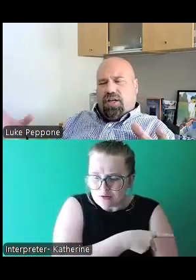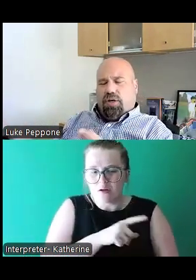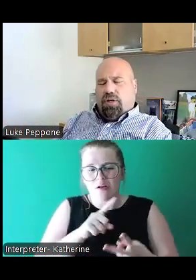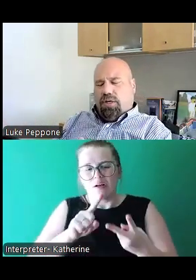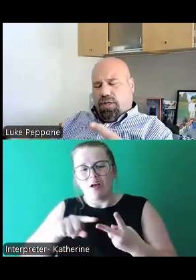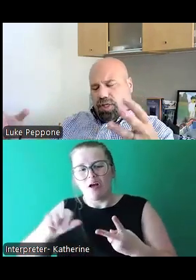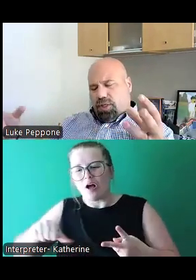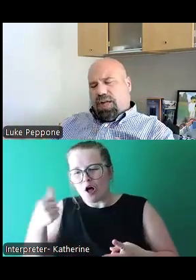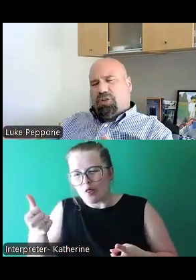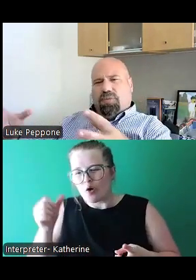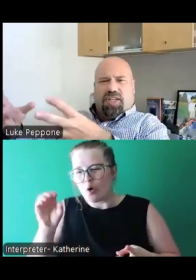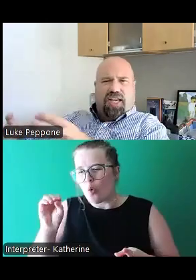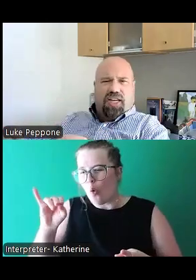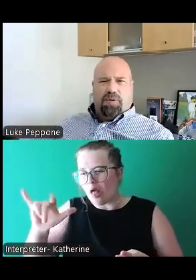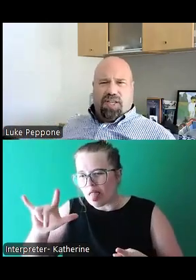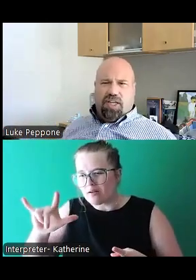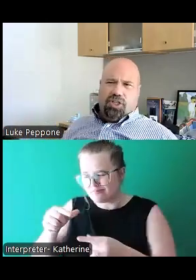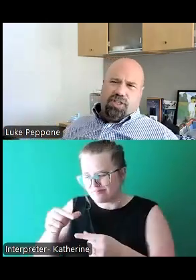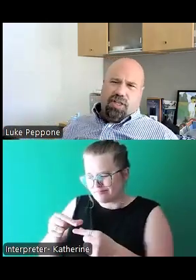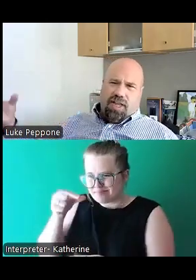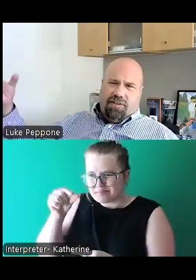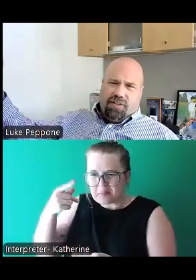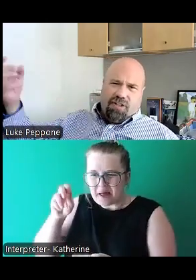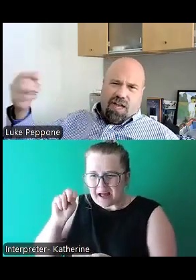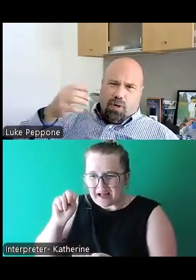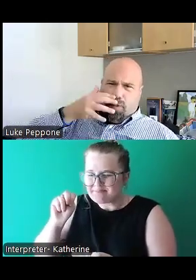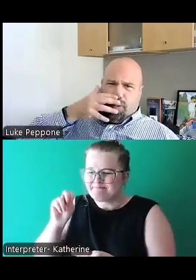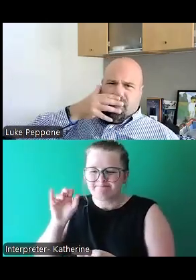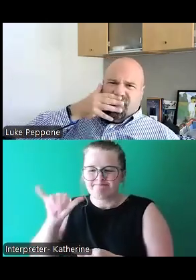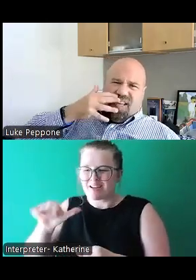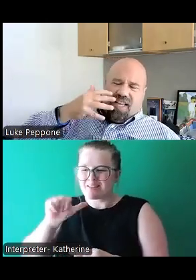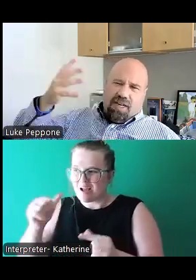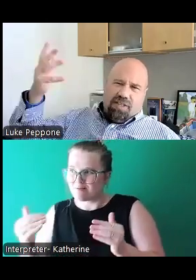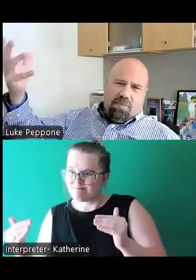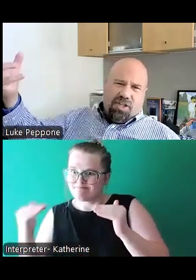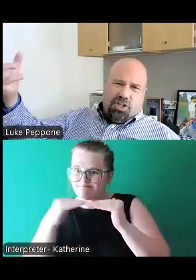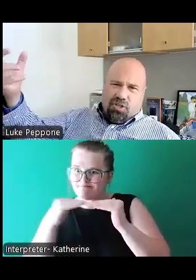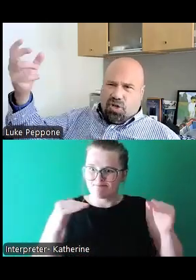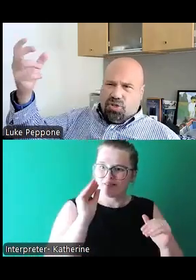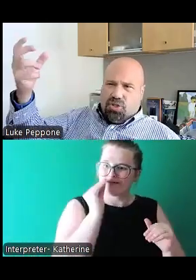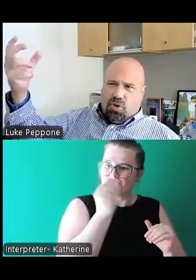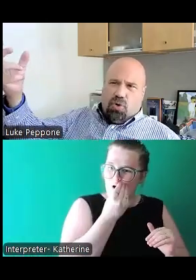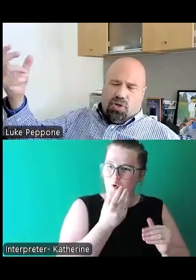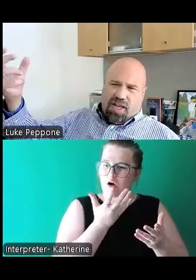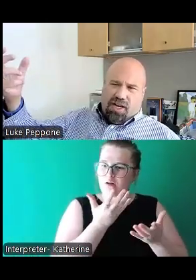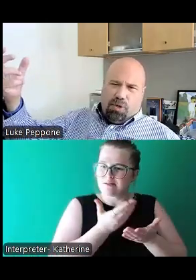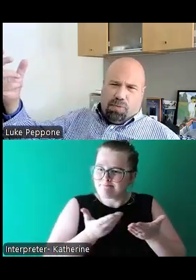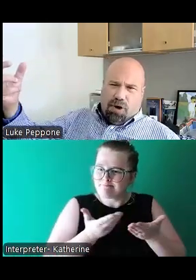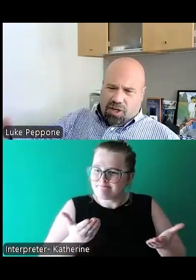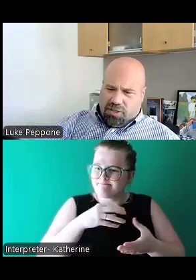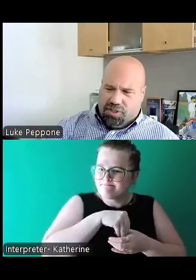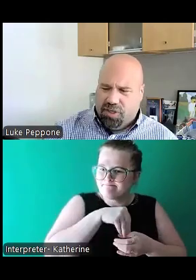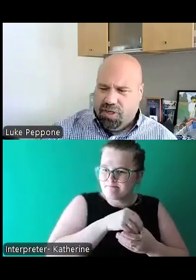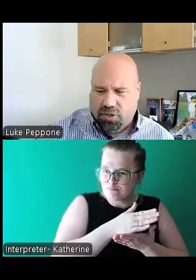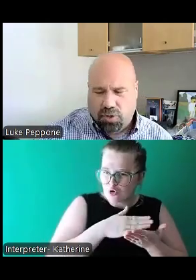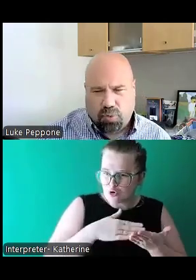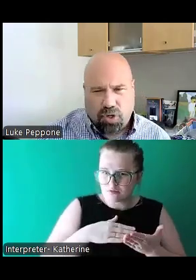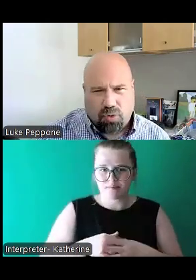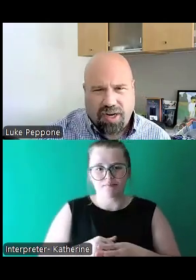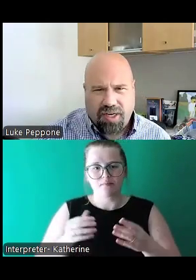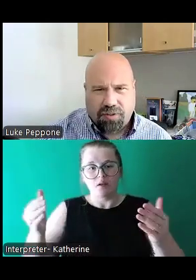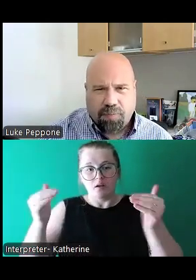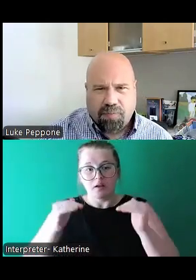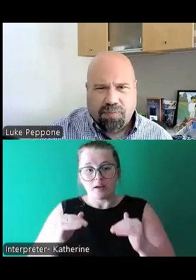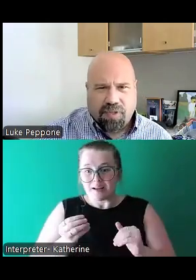the entire spectrum of the cannabis agents that have in the flower. And as I mentioned, there's also the oral and edible products. Those